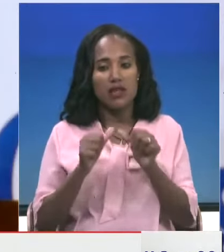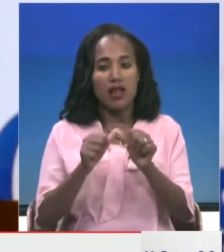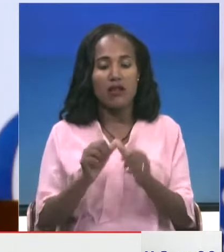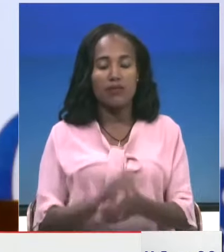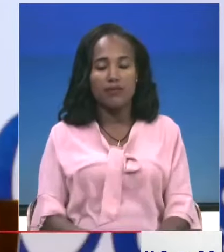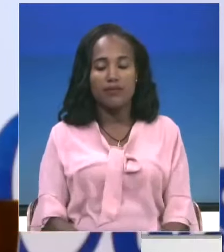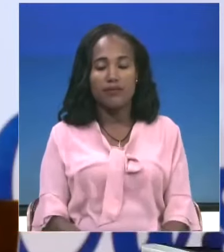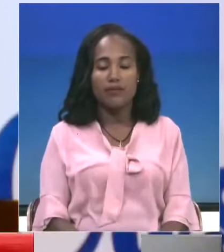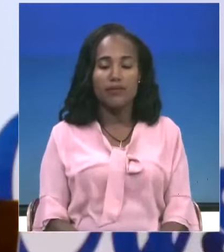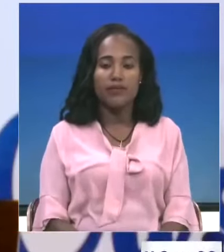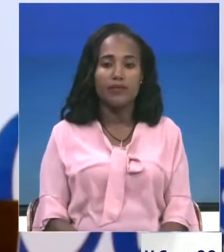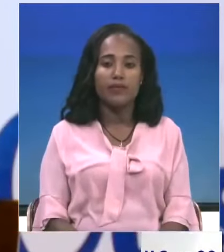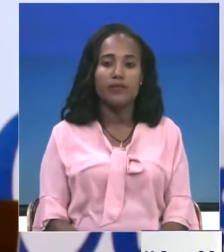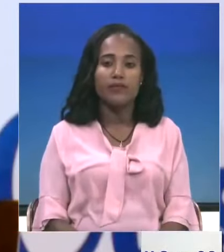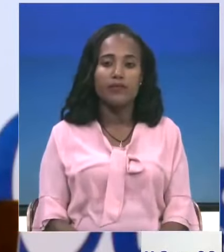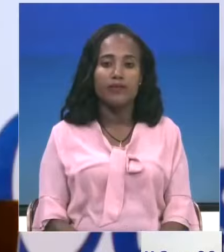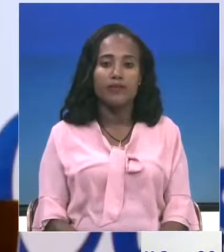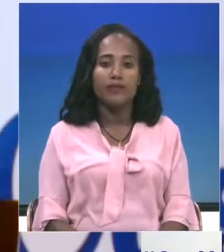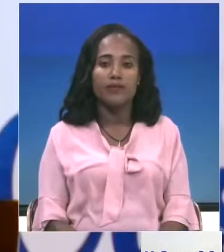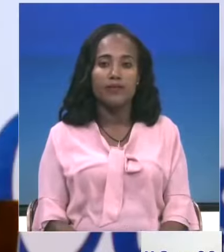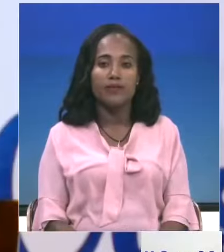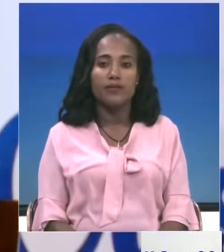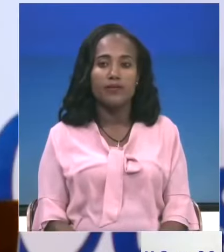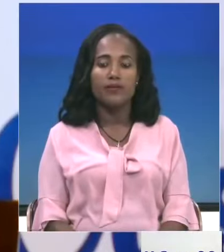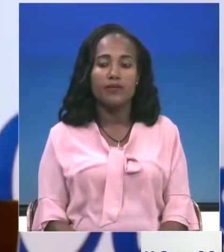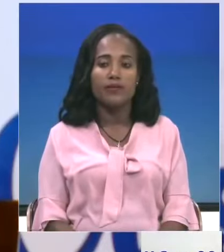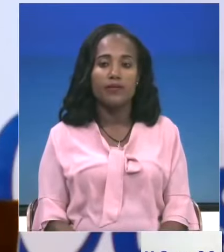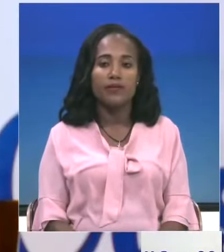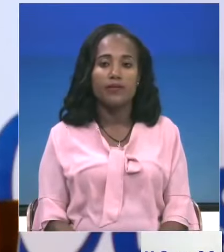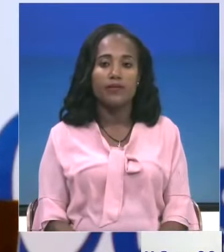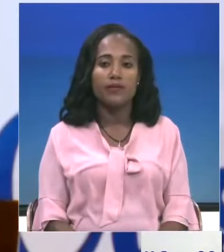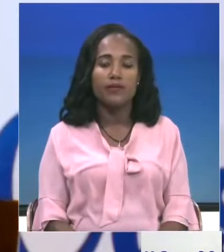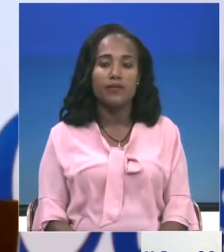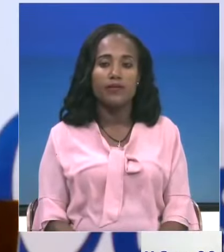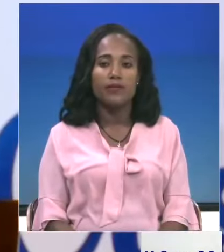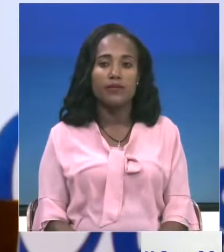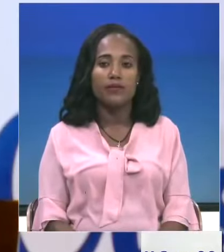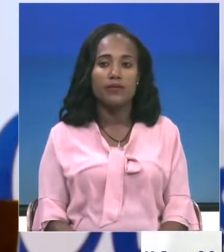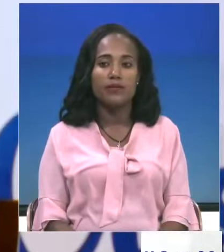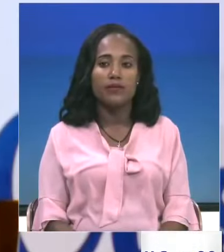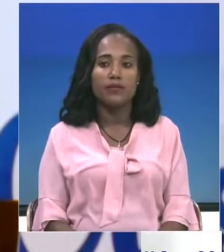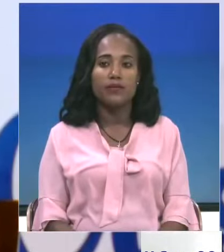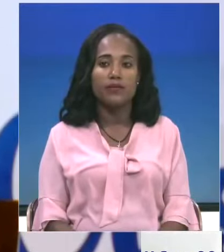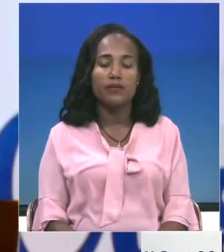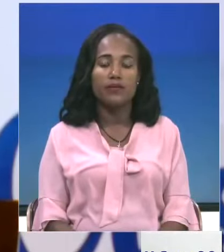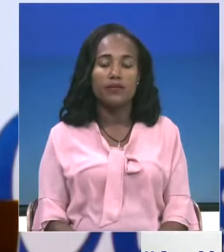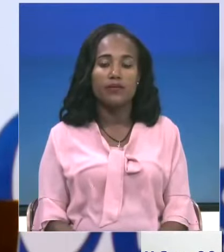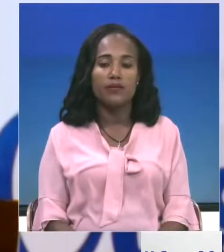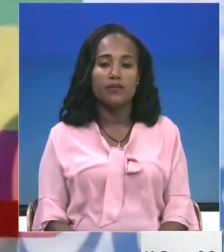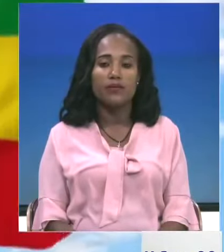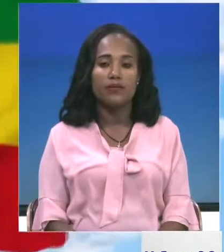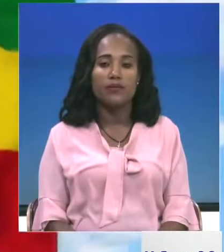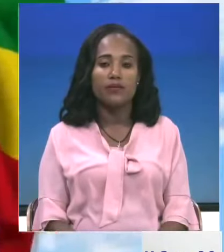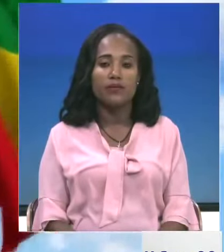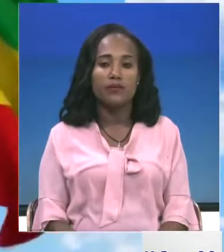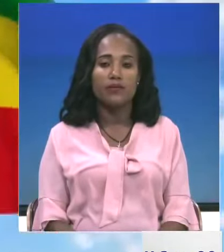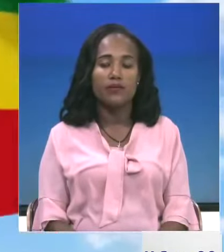In this time of crisis is more important. It's more important that they understand what's going on than for us to talk to each other.